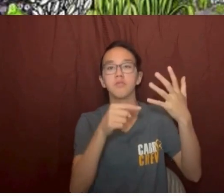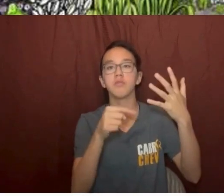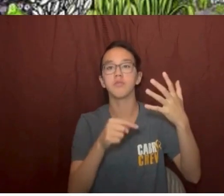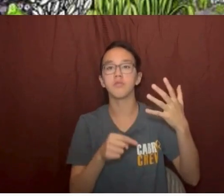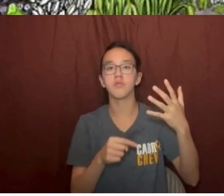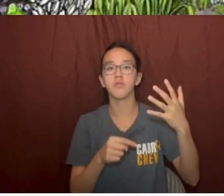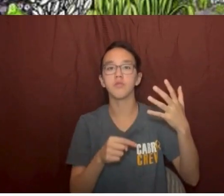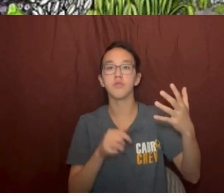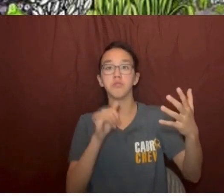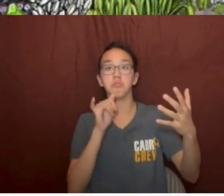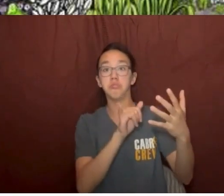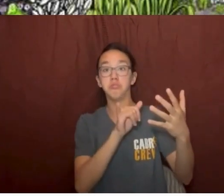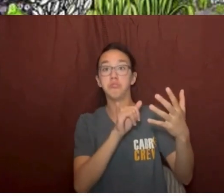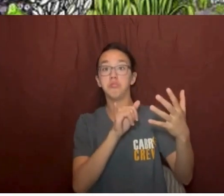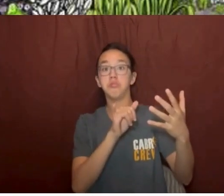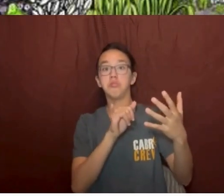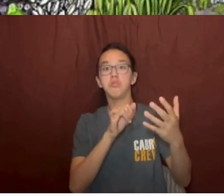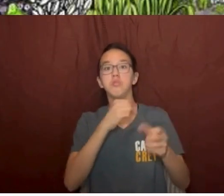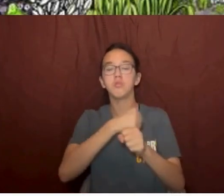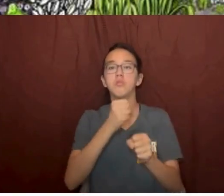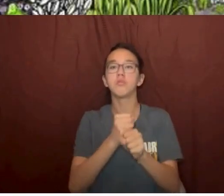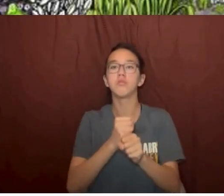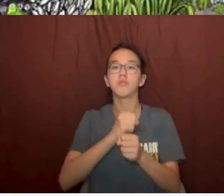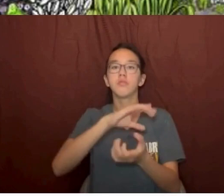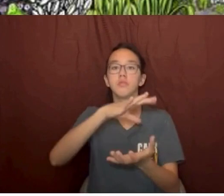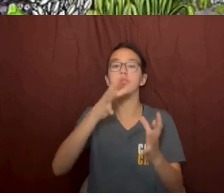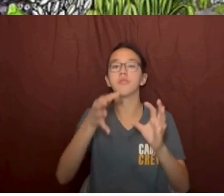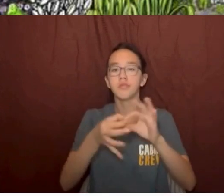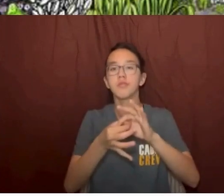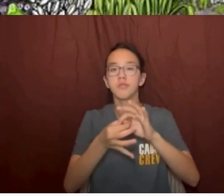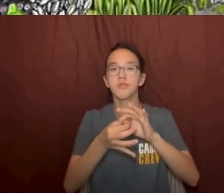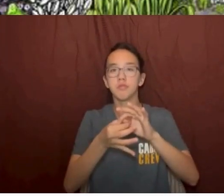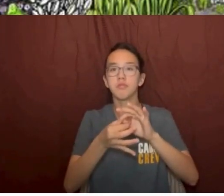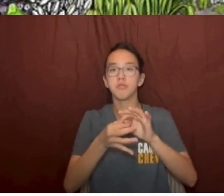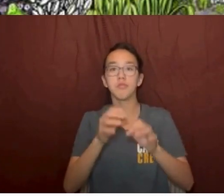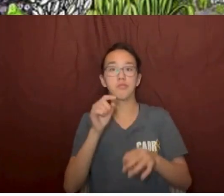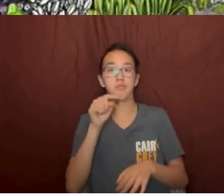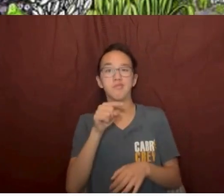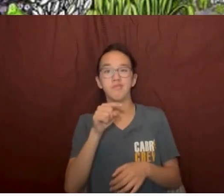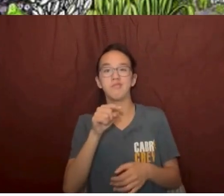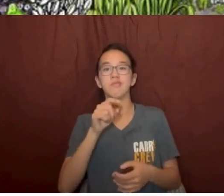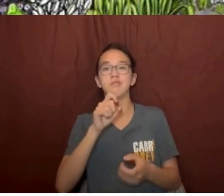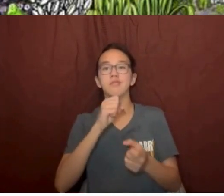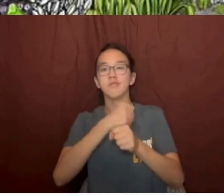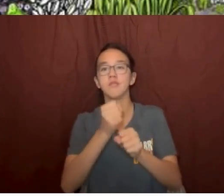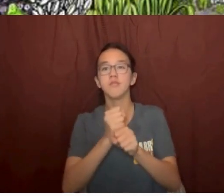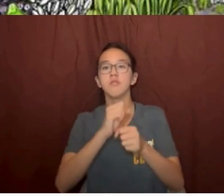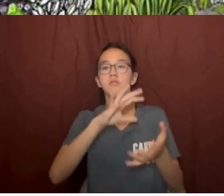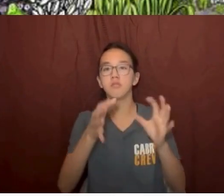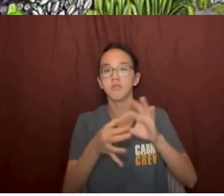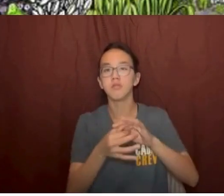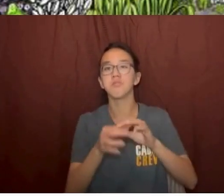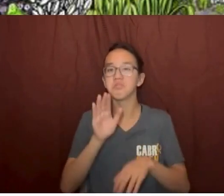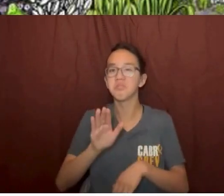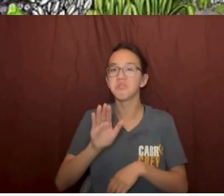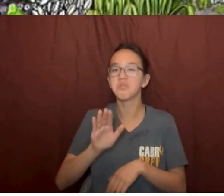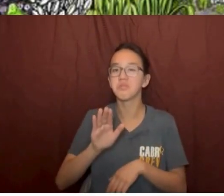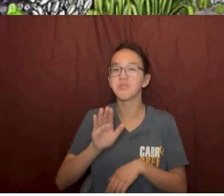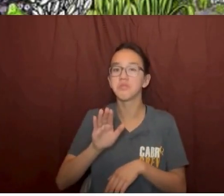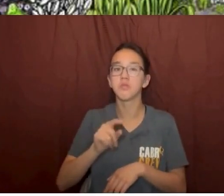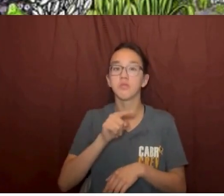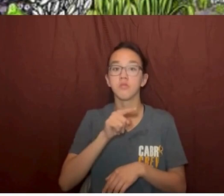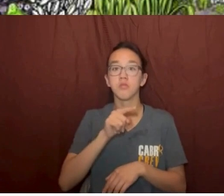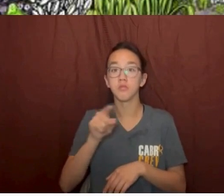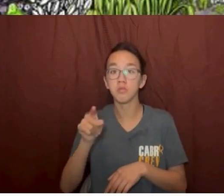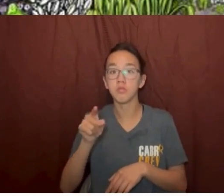and more, they all sculpt an ecosystem. That is, they make an ecosystem the way it